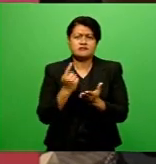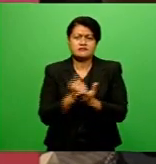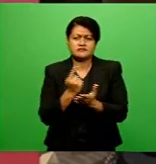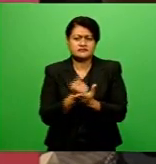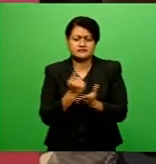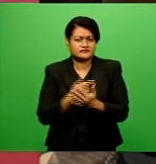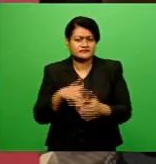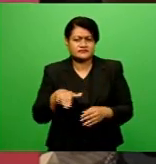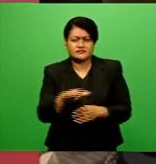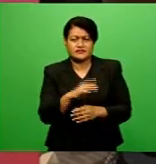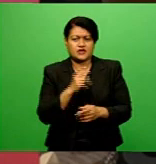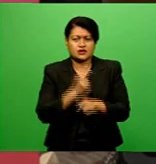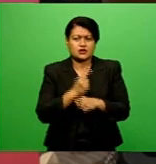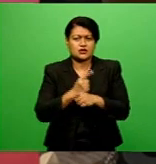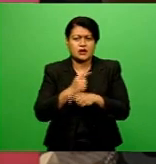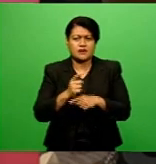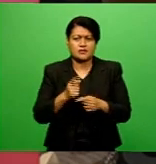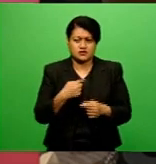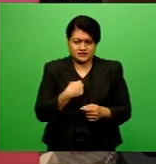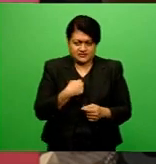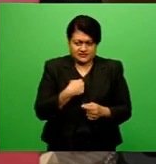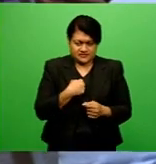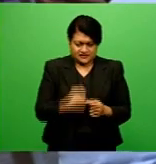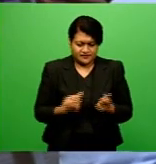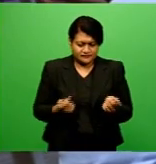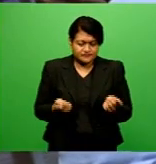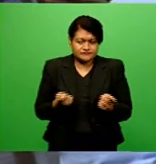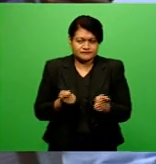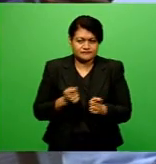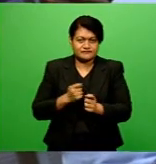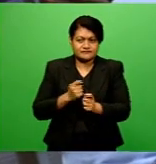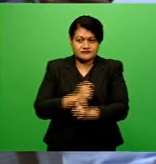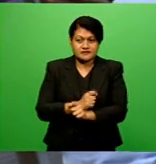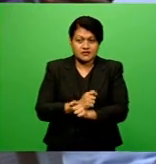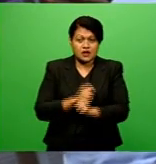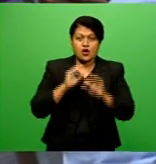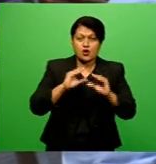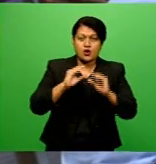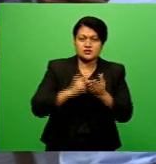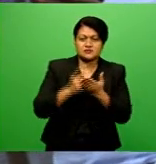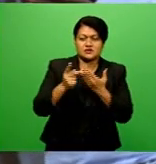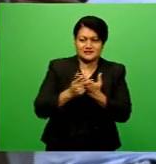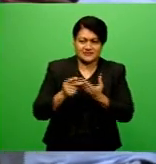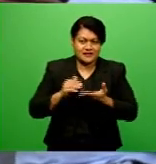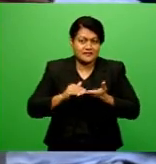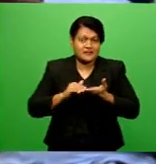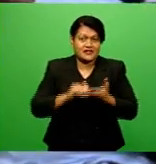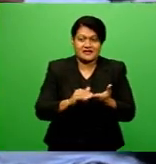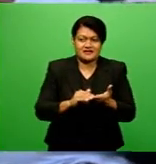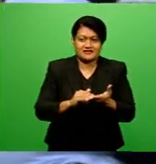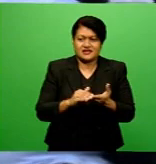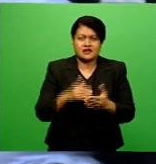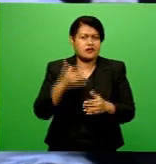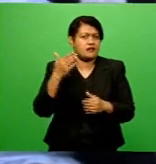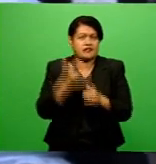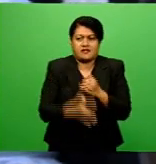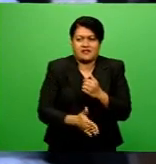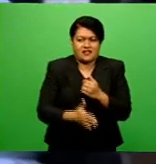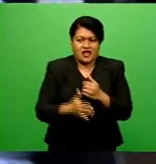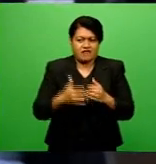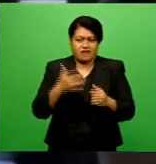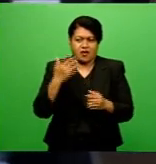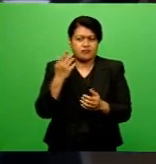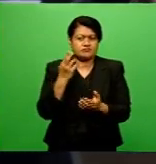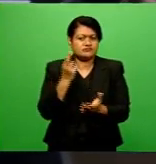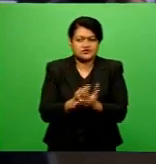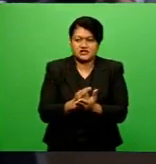transformation, self-transformation that this coaching program had done for them, and that they've never really been through such a session before,